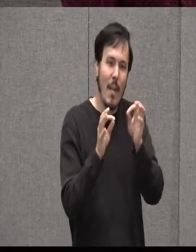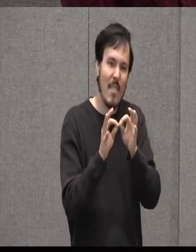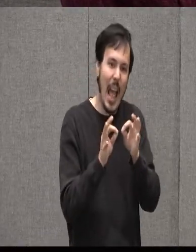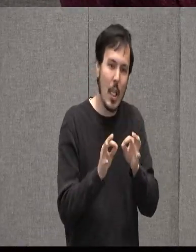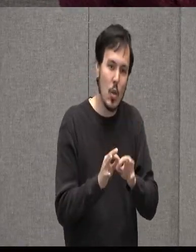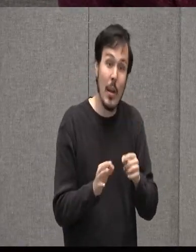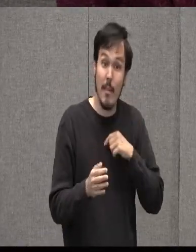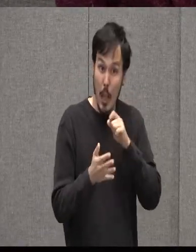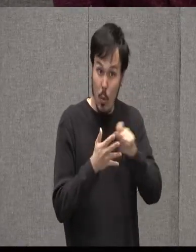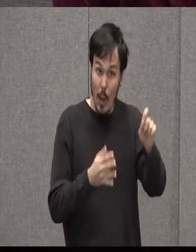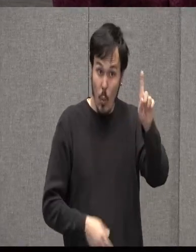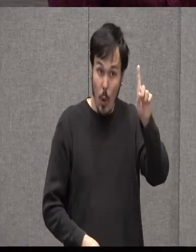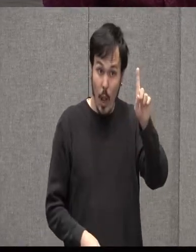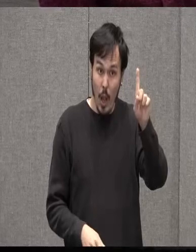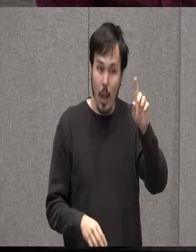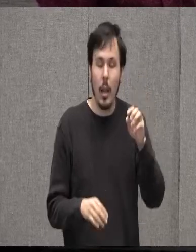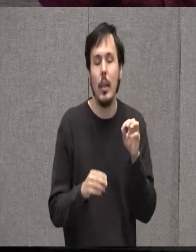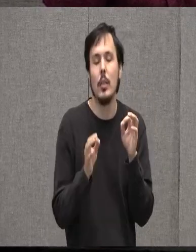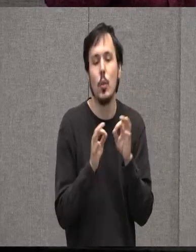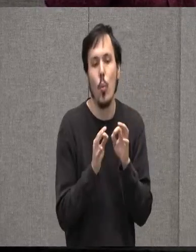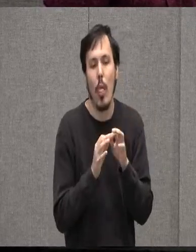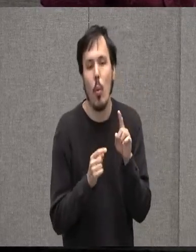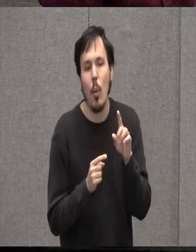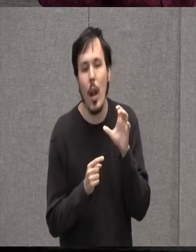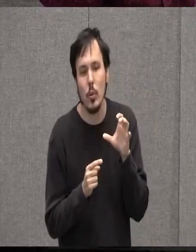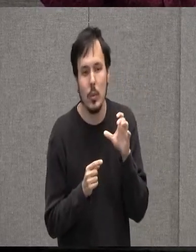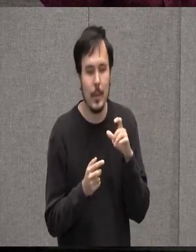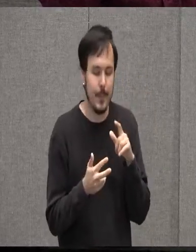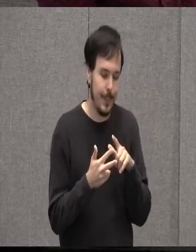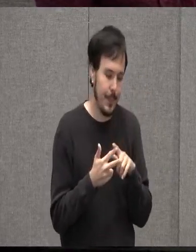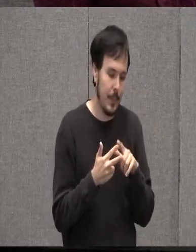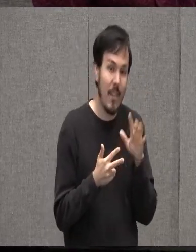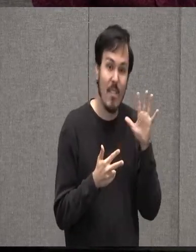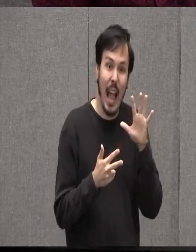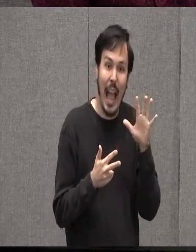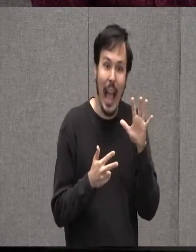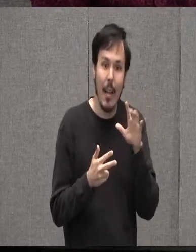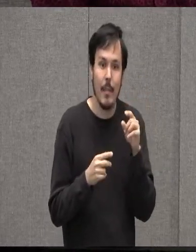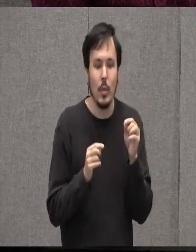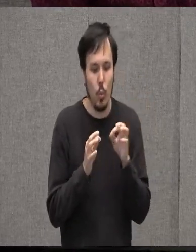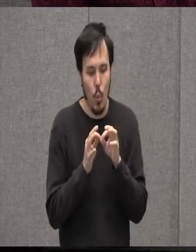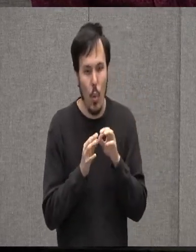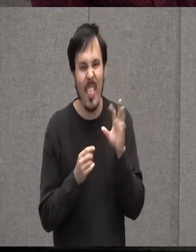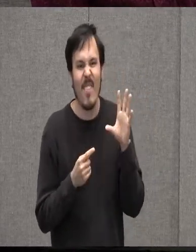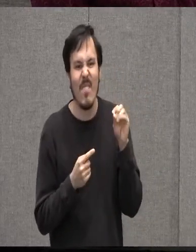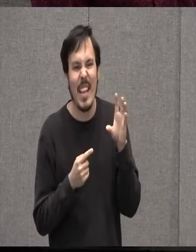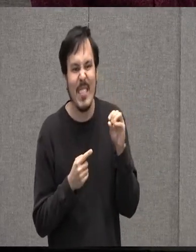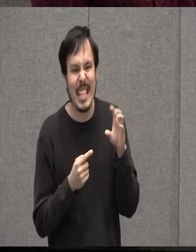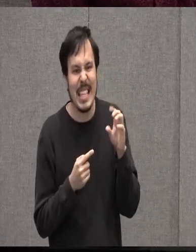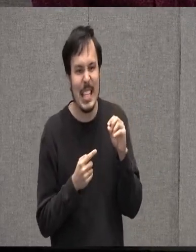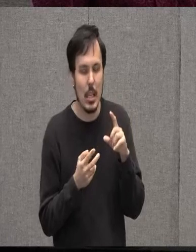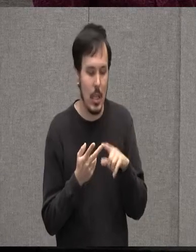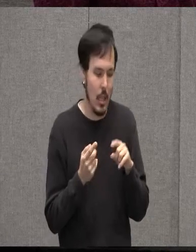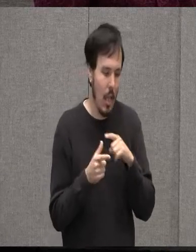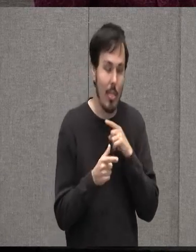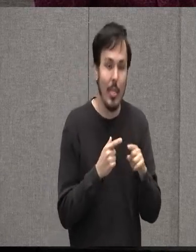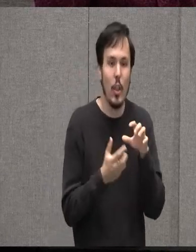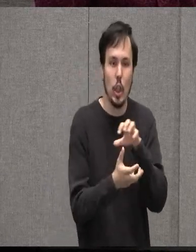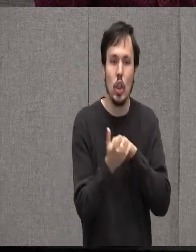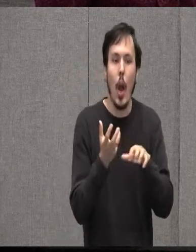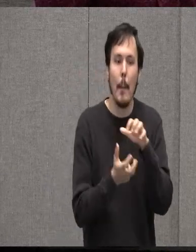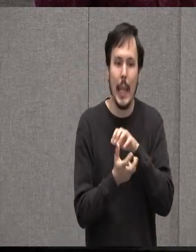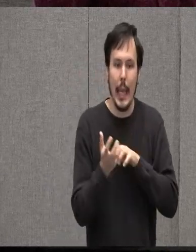Farkle. All that you need to play this game is 6 dice. And it's kind of a fun name to say it. I just like saying